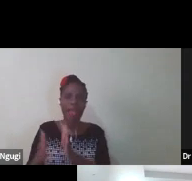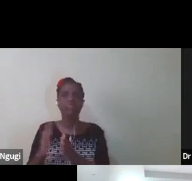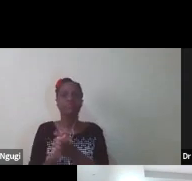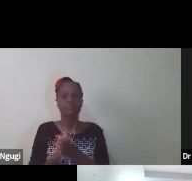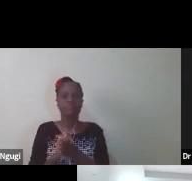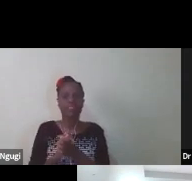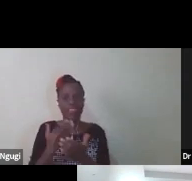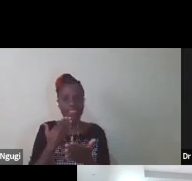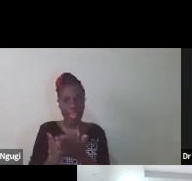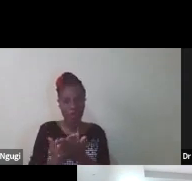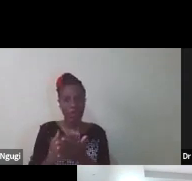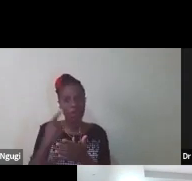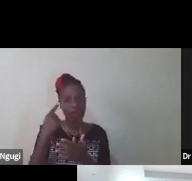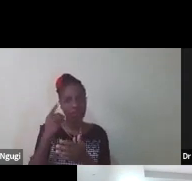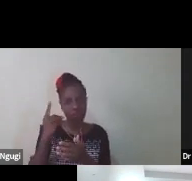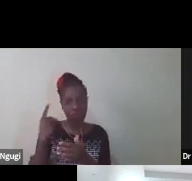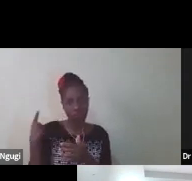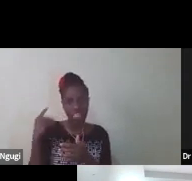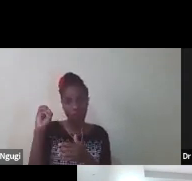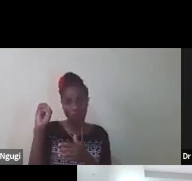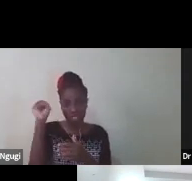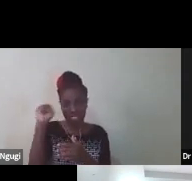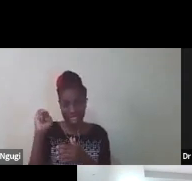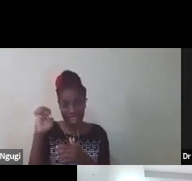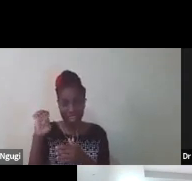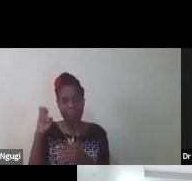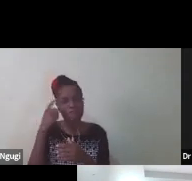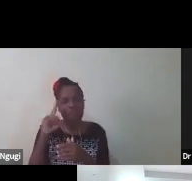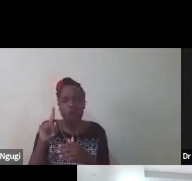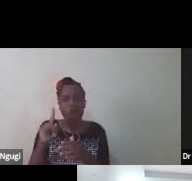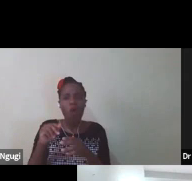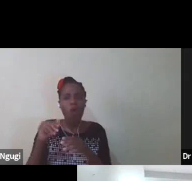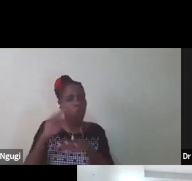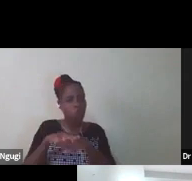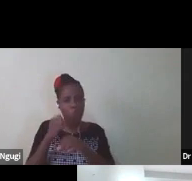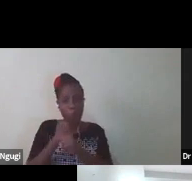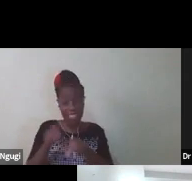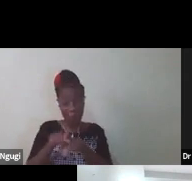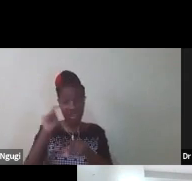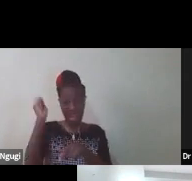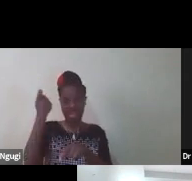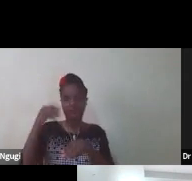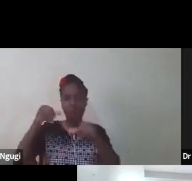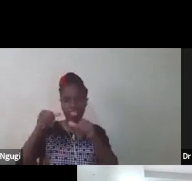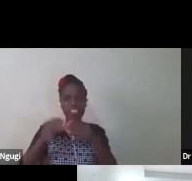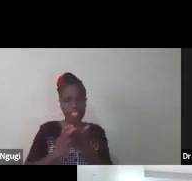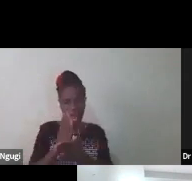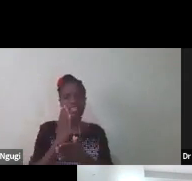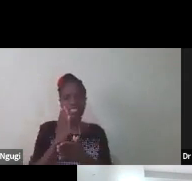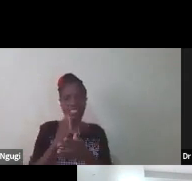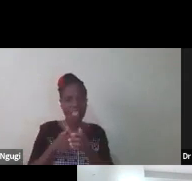want to thank Dr. Osei for the excellent work they are doing. Kenya as well, quality rights. These are the pioneers, the